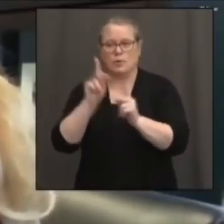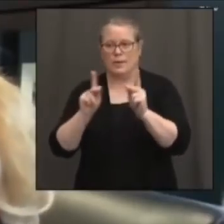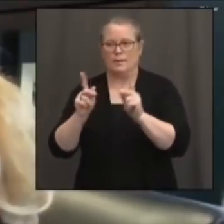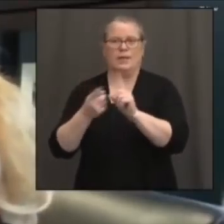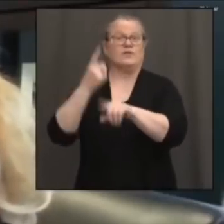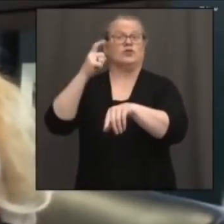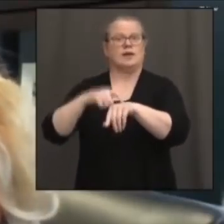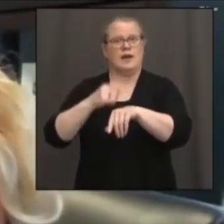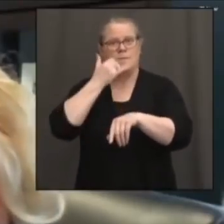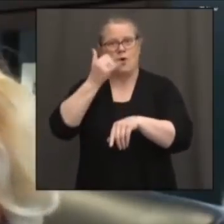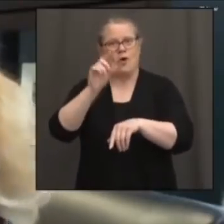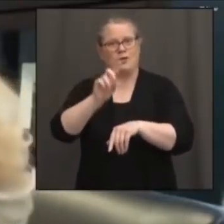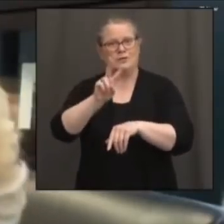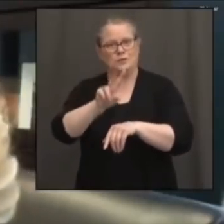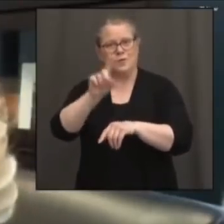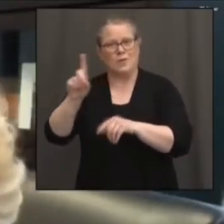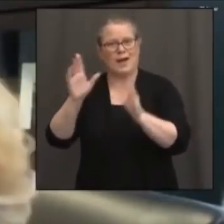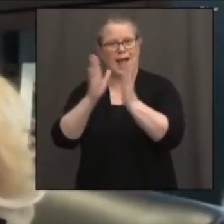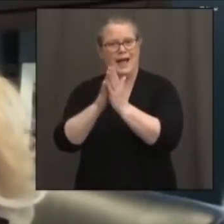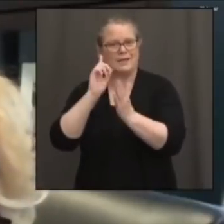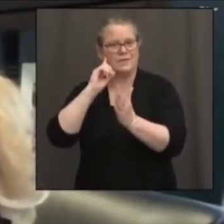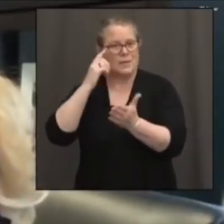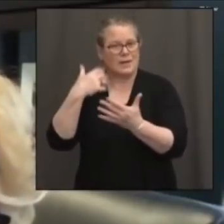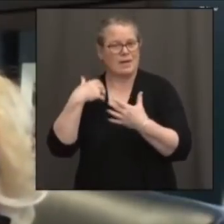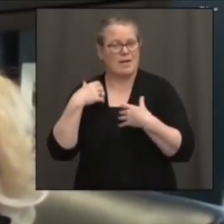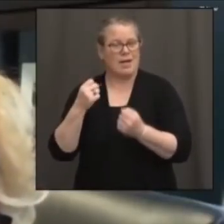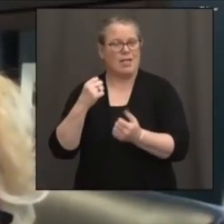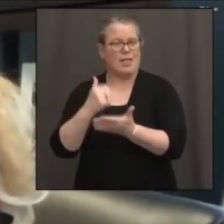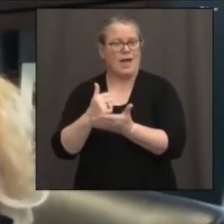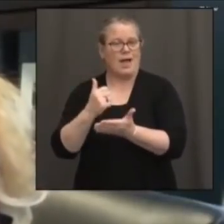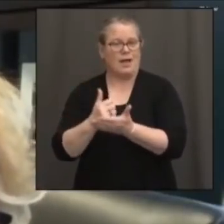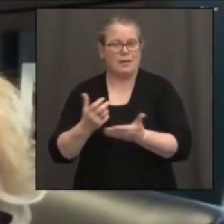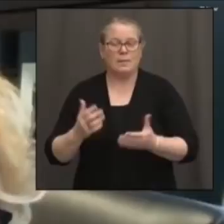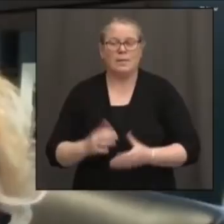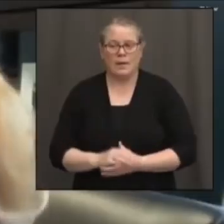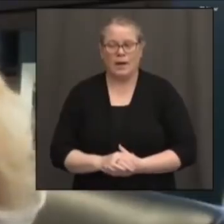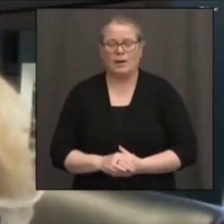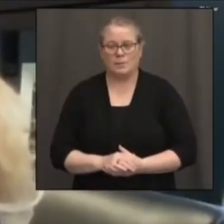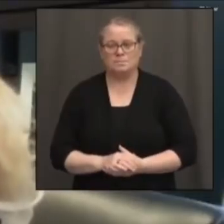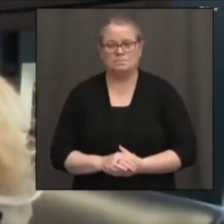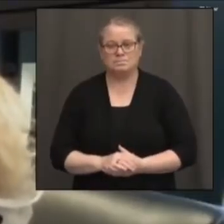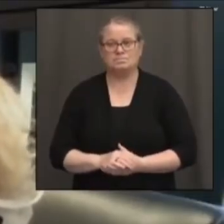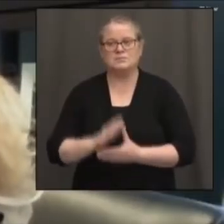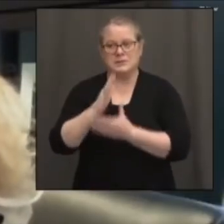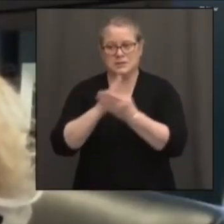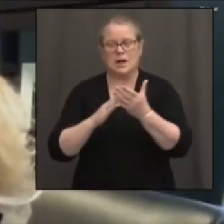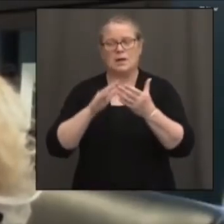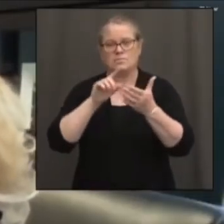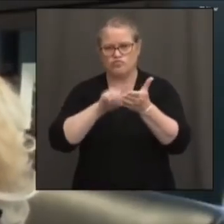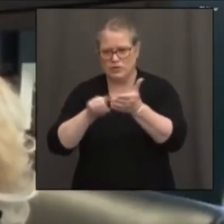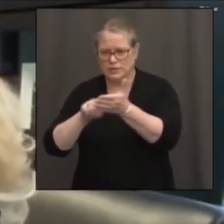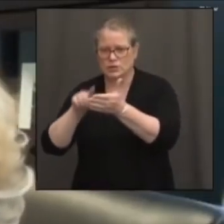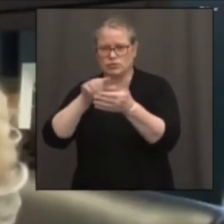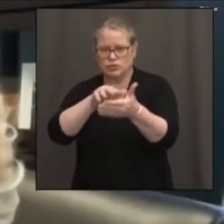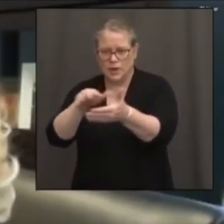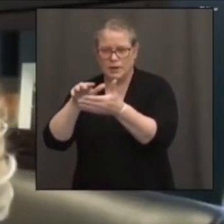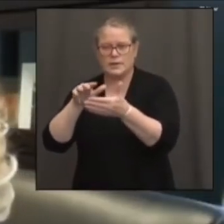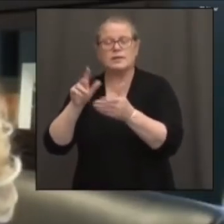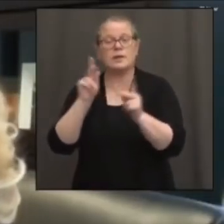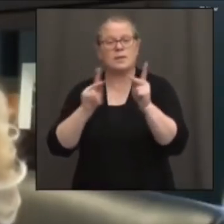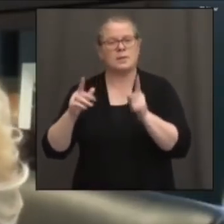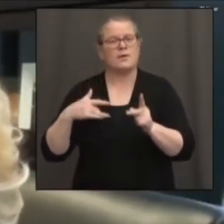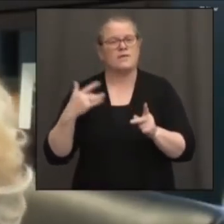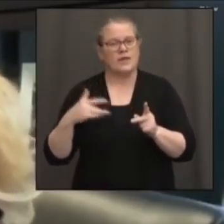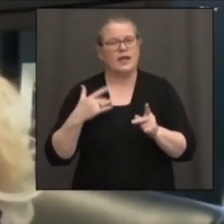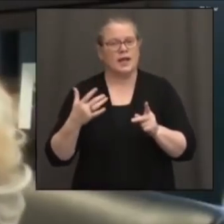what we've heard anecdotally, what I've read in some studies, that it is. People are feeling like, it's now they can say